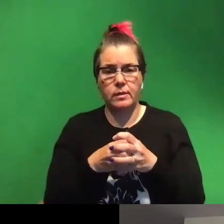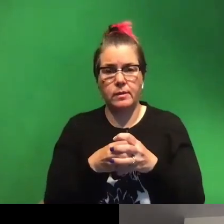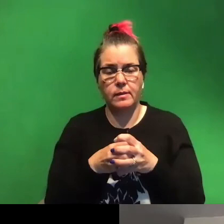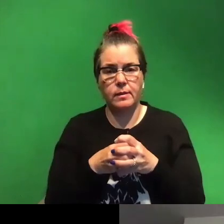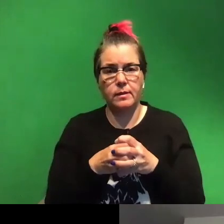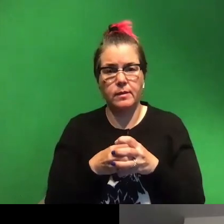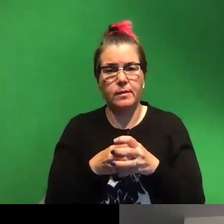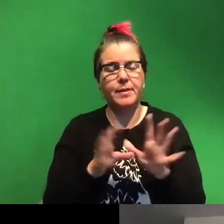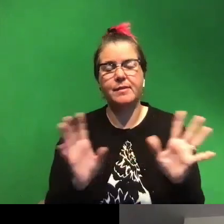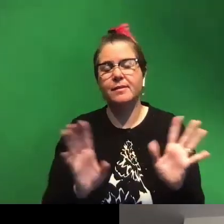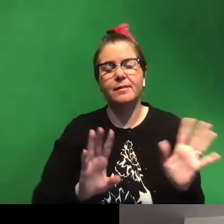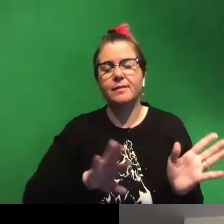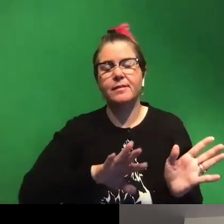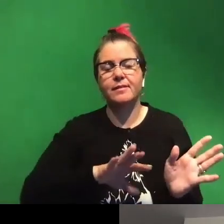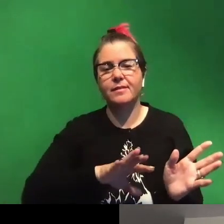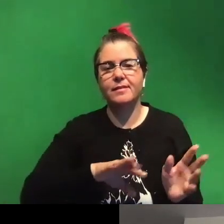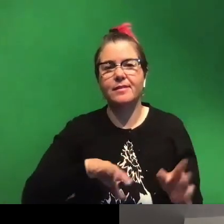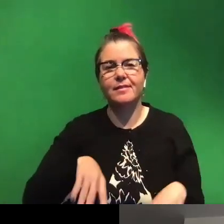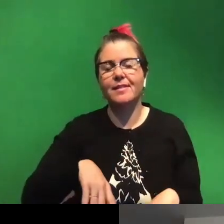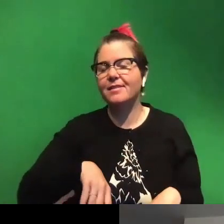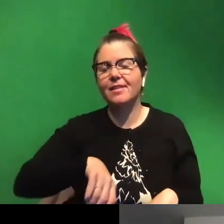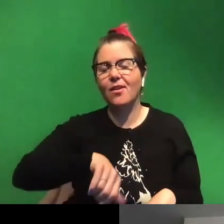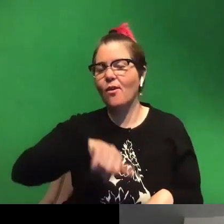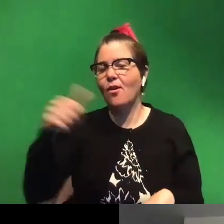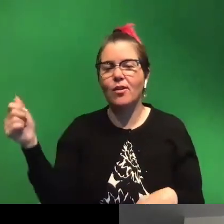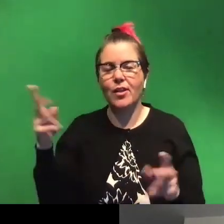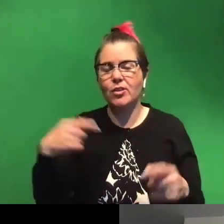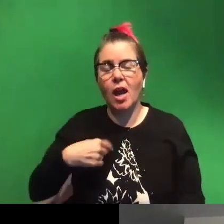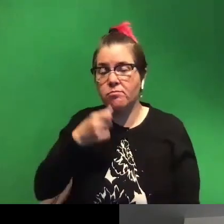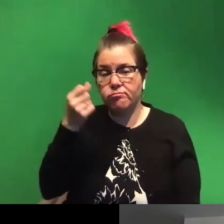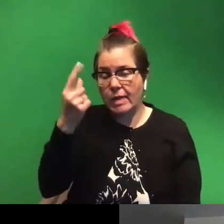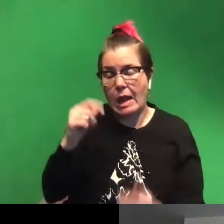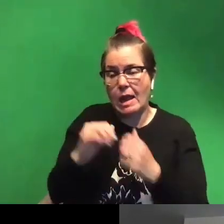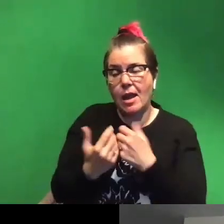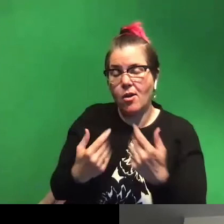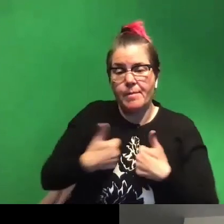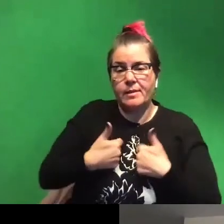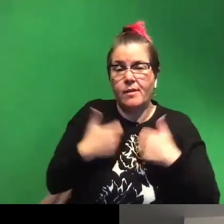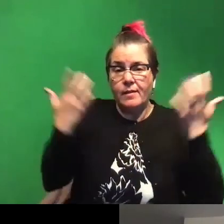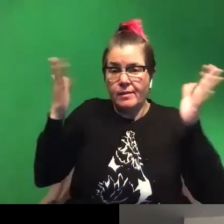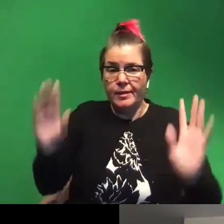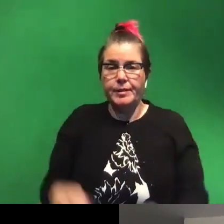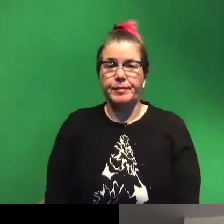but that's like a whole new can of worms. Even I don't understand how they shrink.